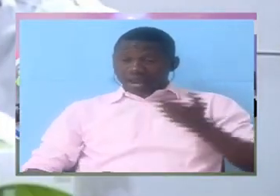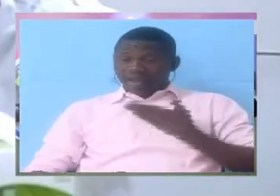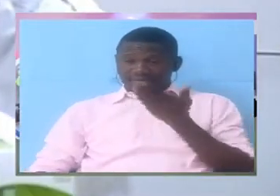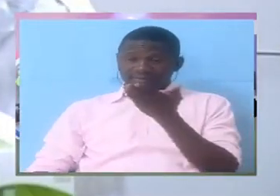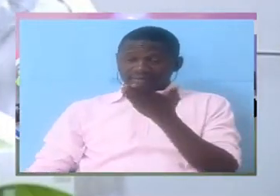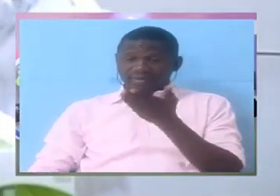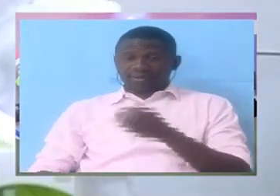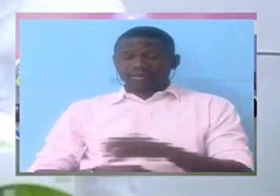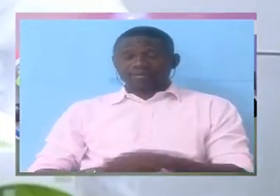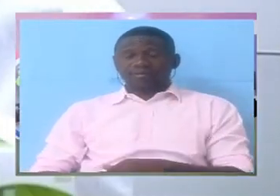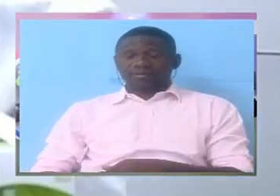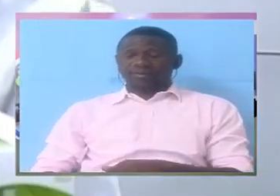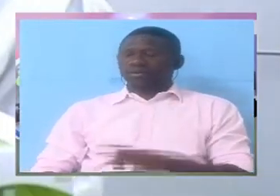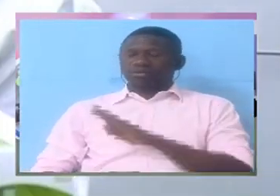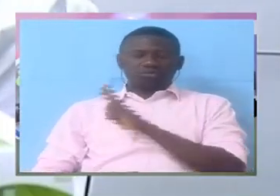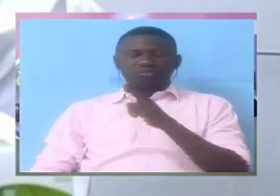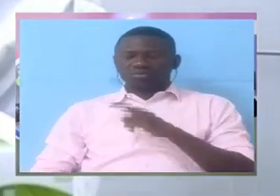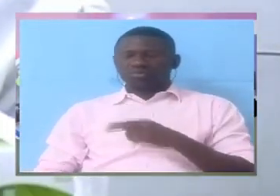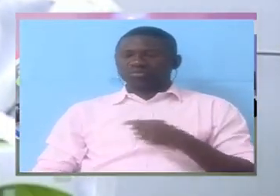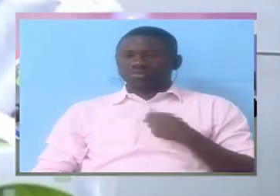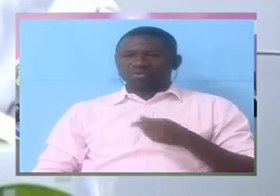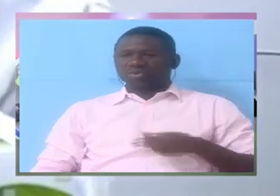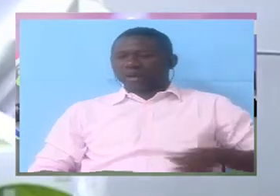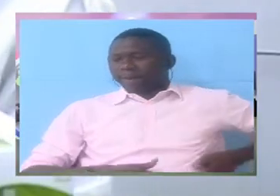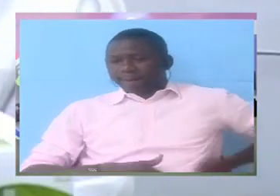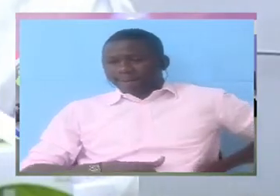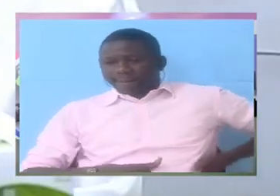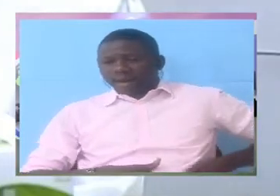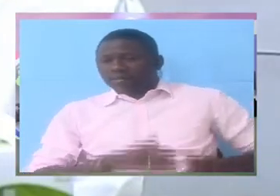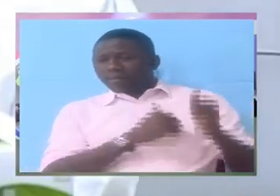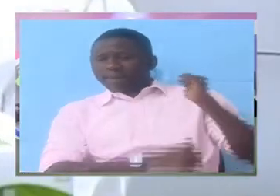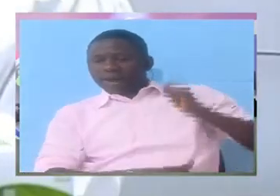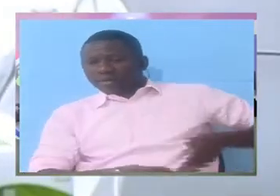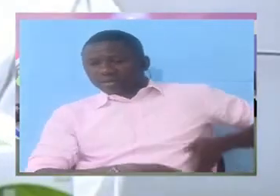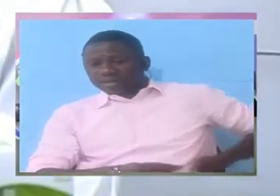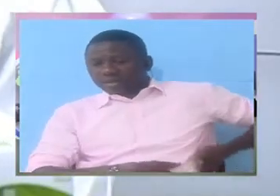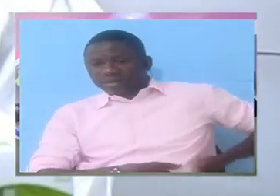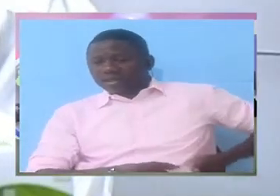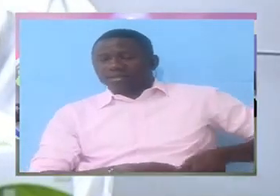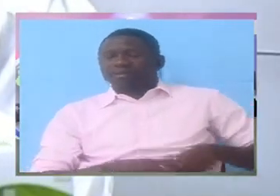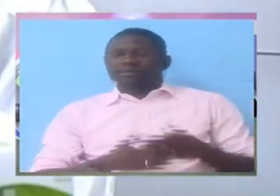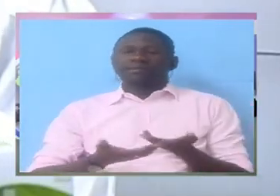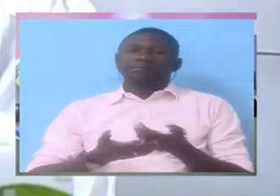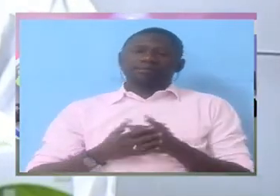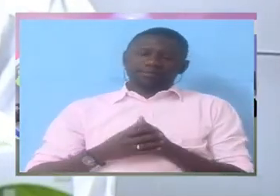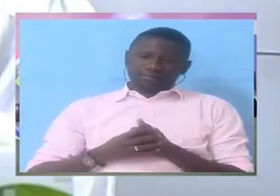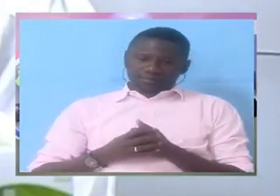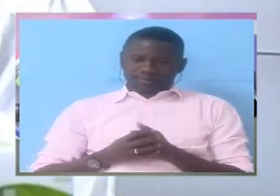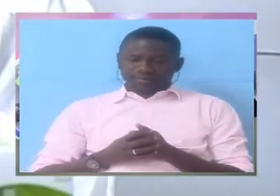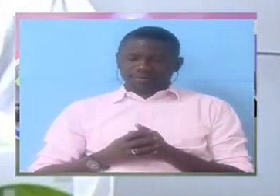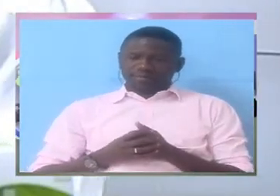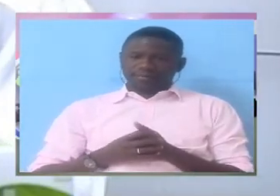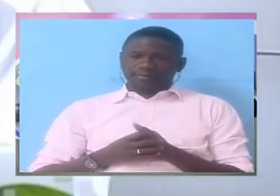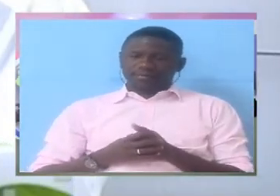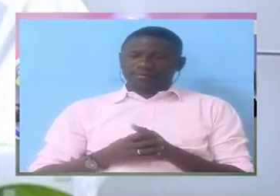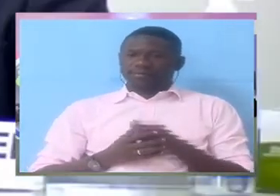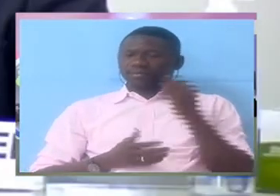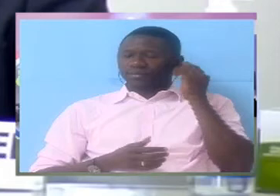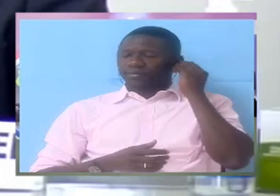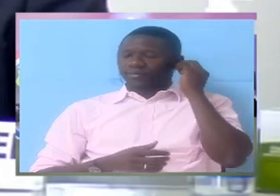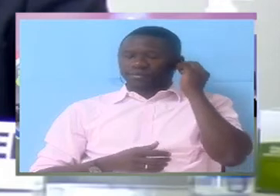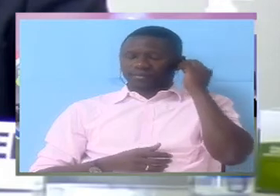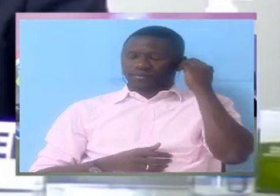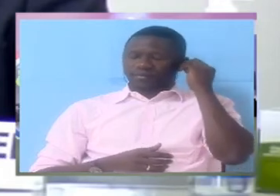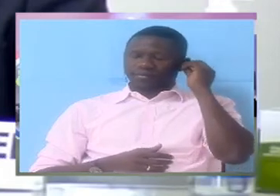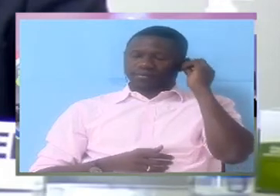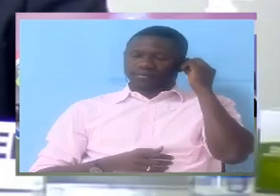there. Manna kilo bondi de. Was at my back here. Ben koma le sotiri na fengolu kono. So when we